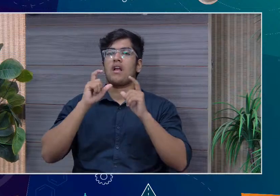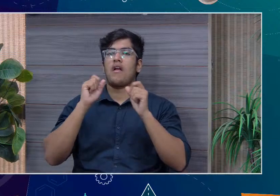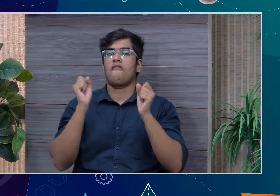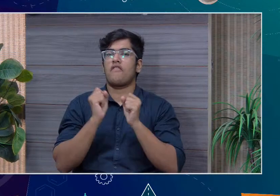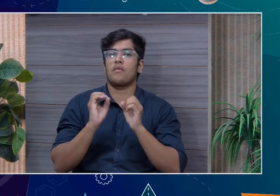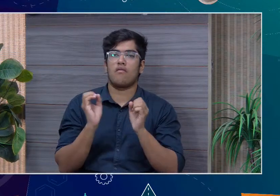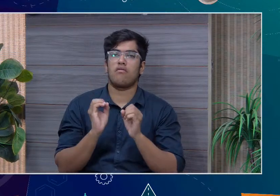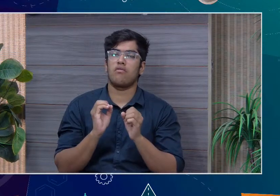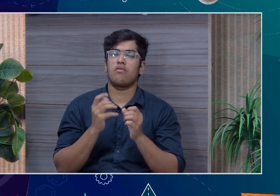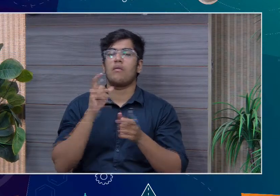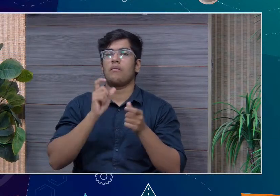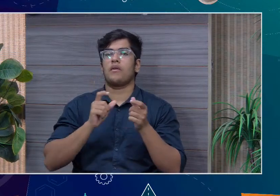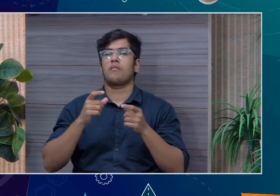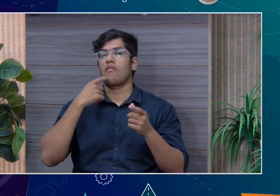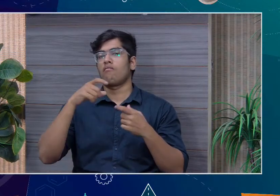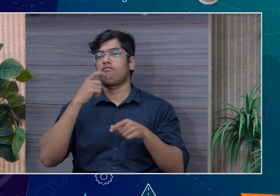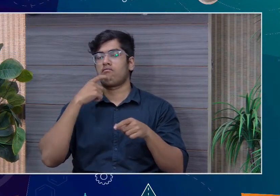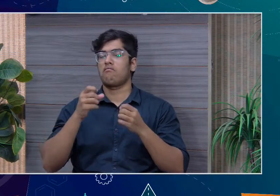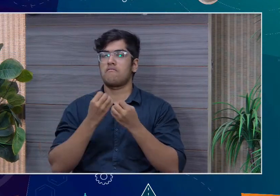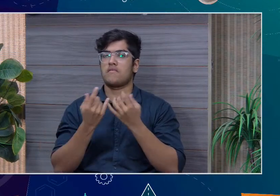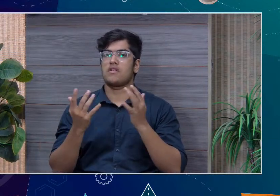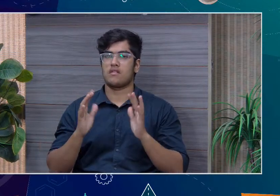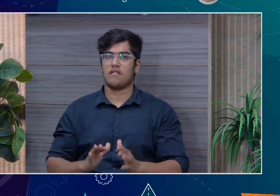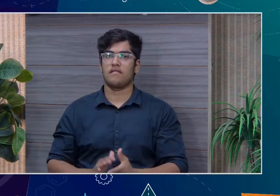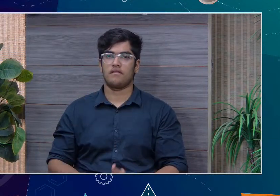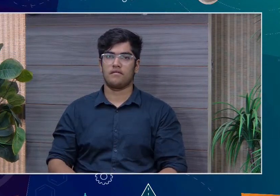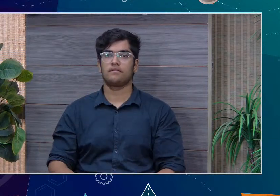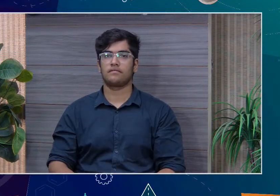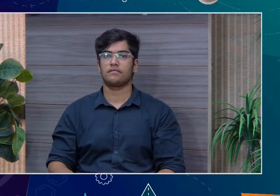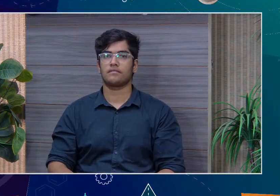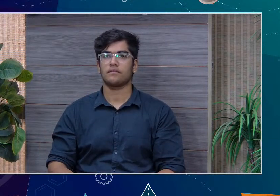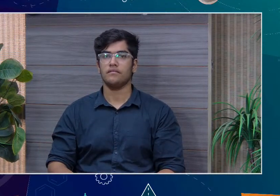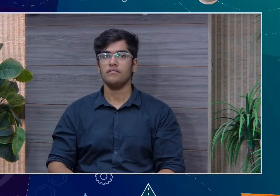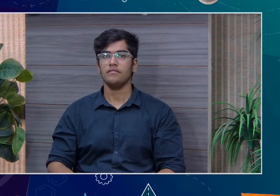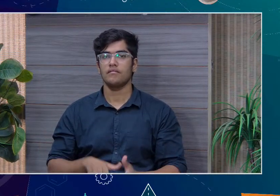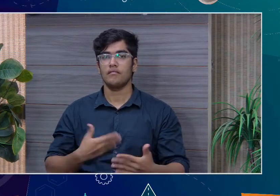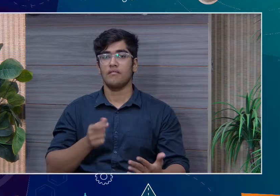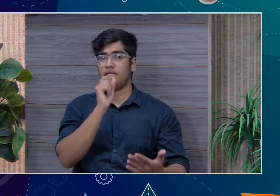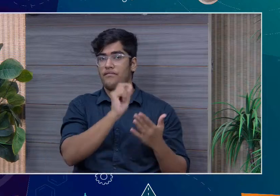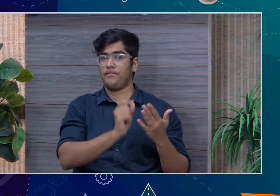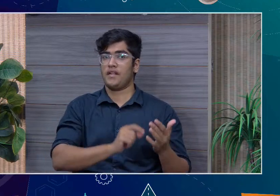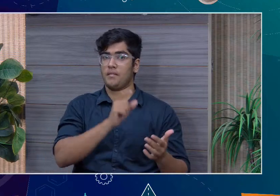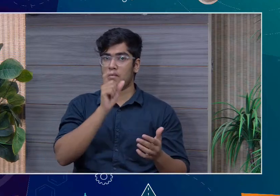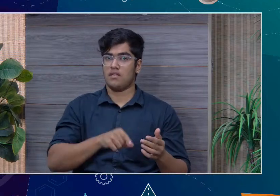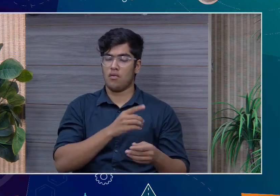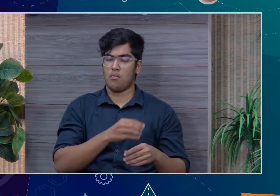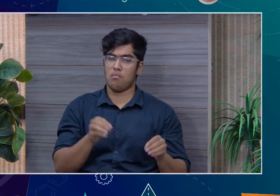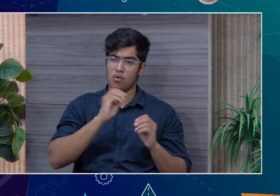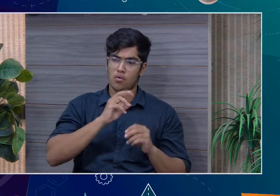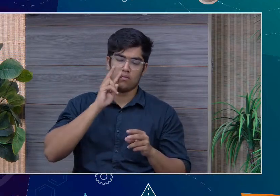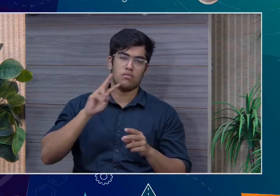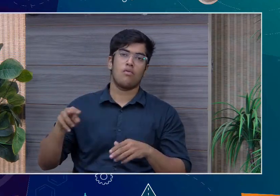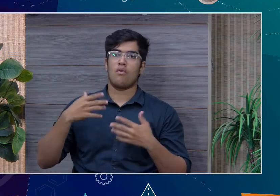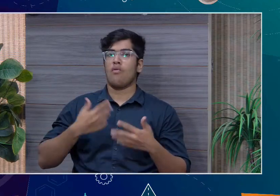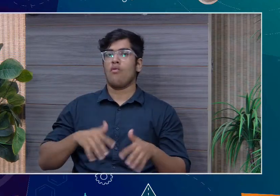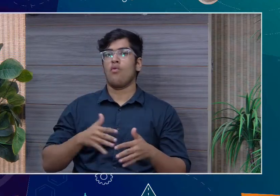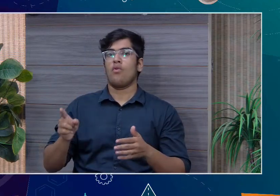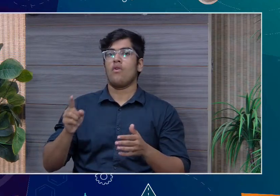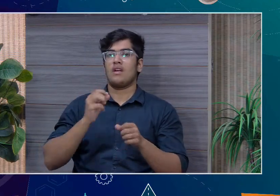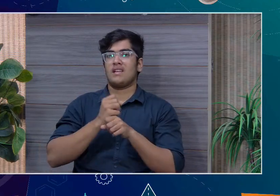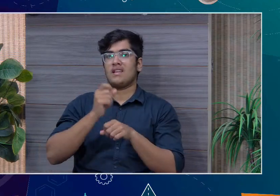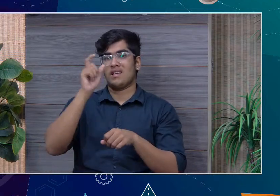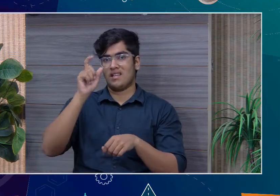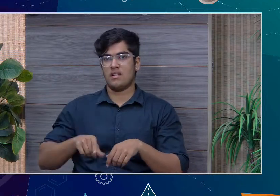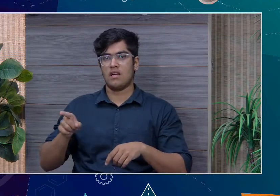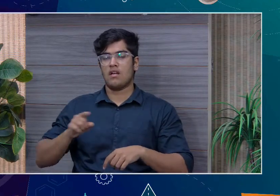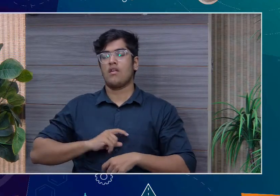uncomfortable. So moving on, the author became more a fan of Mr. Gessler, that Mr. Gessler